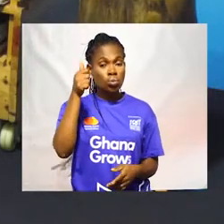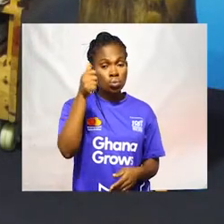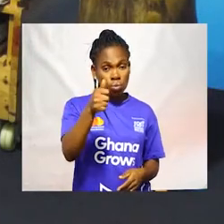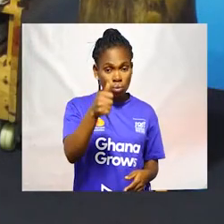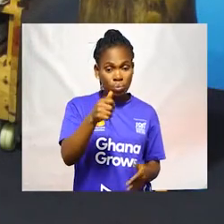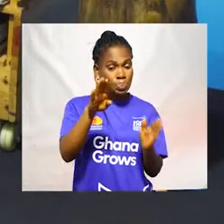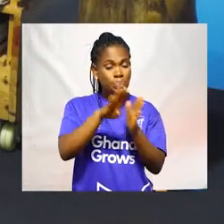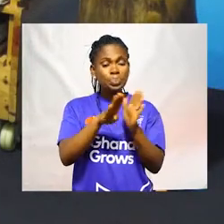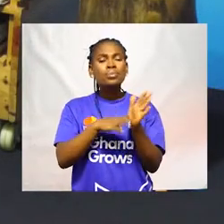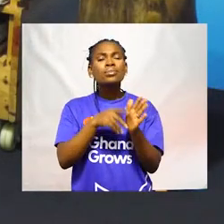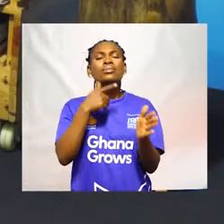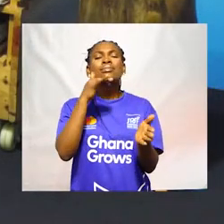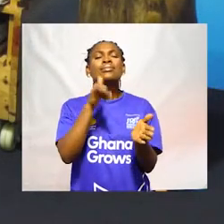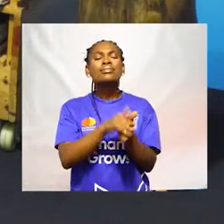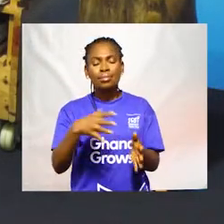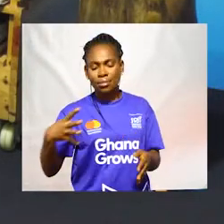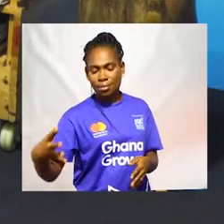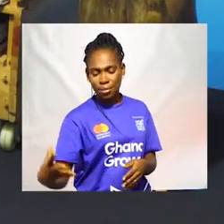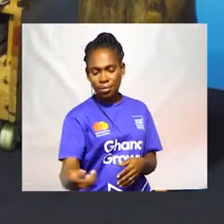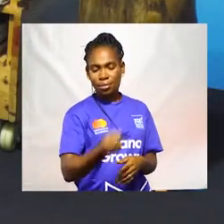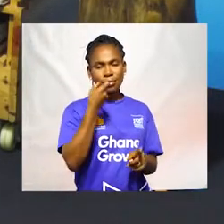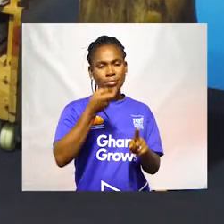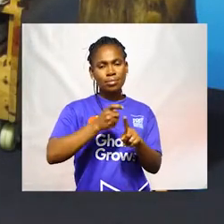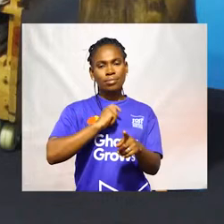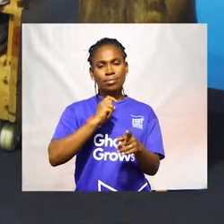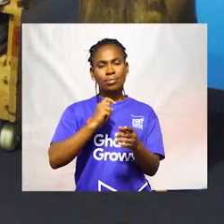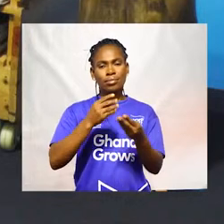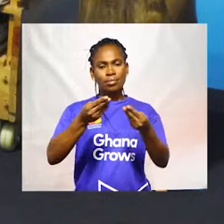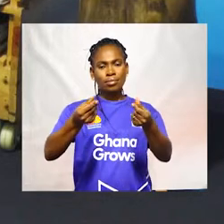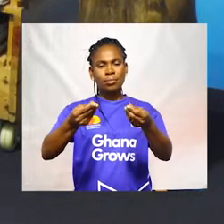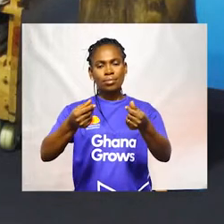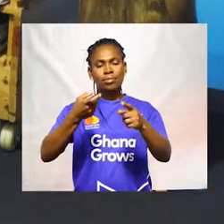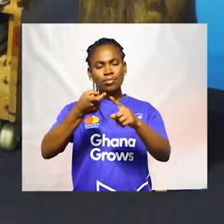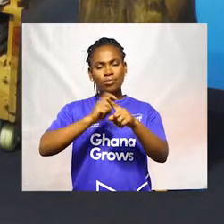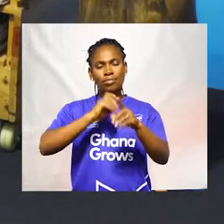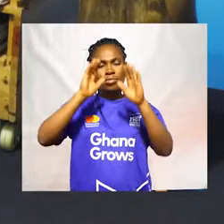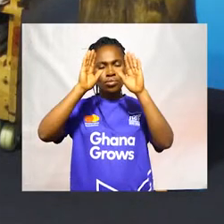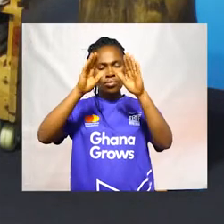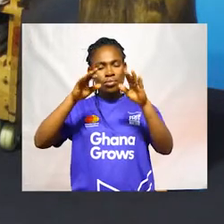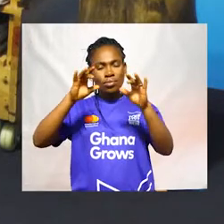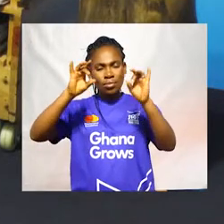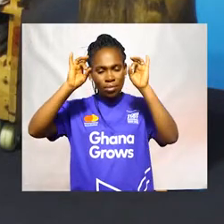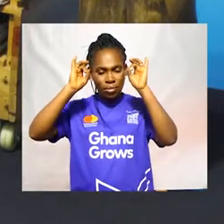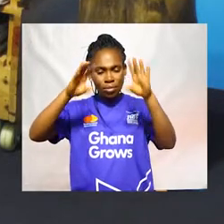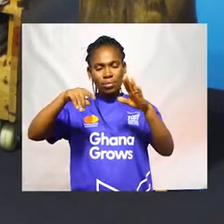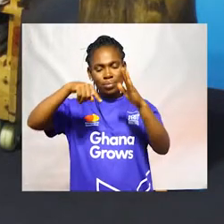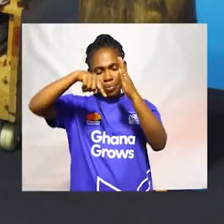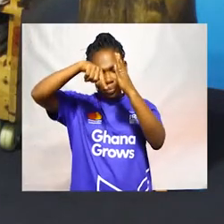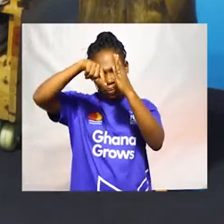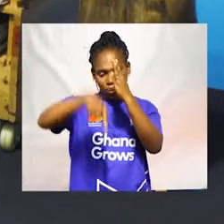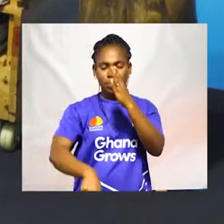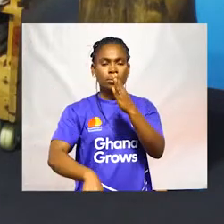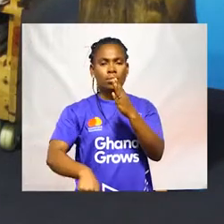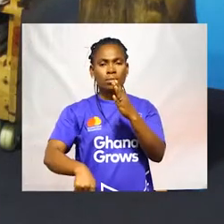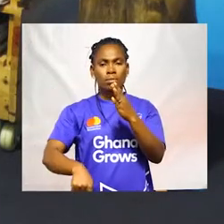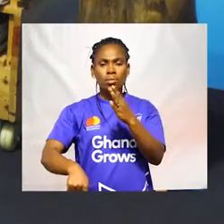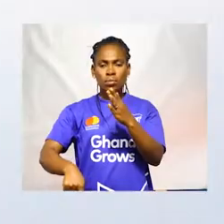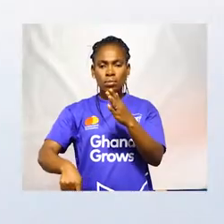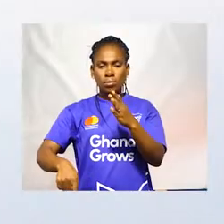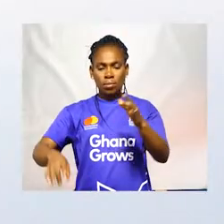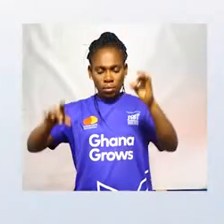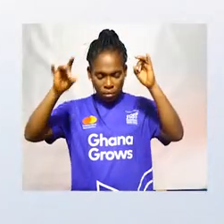up out of the miry clay, from the horrible pit, in the pit. The psalmist said the pit was so